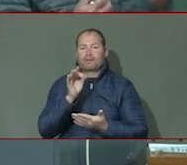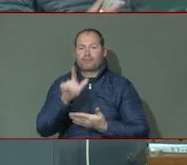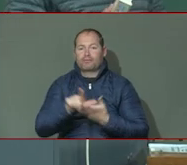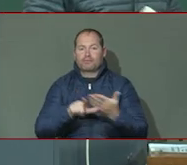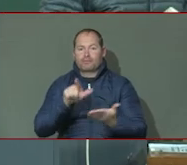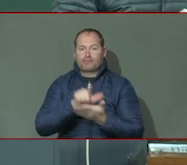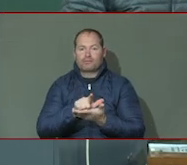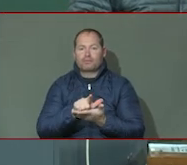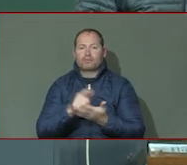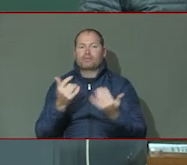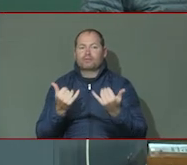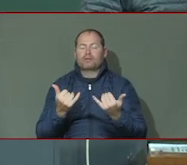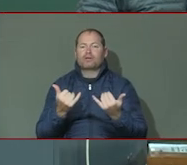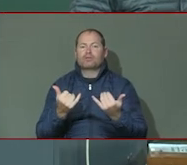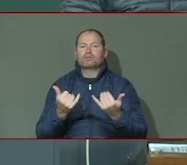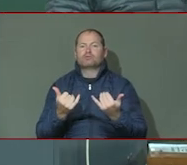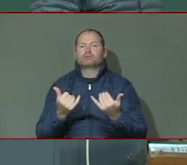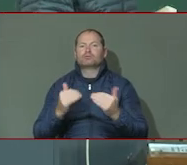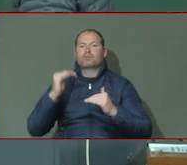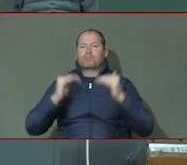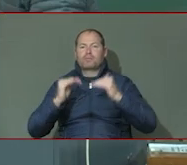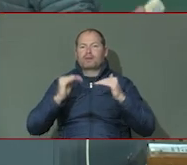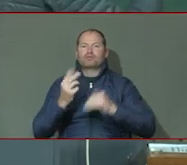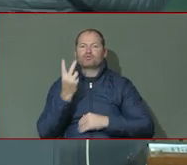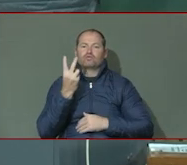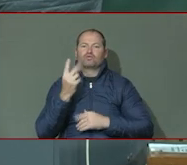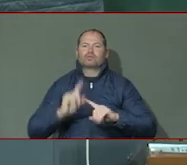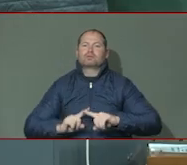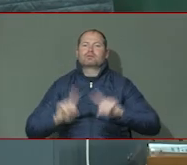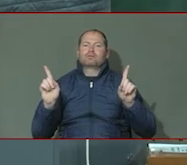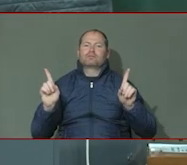just get the difference between the two balances. There's nothing there.